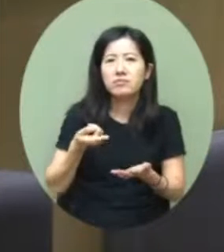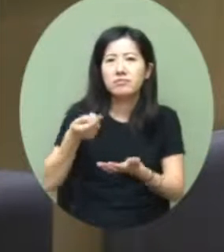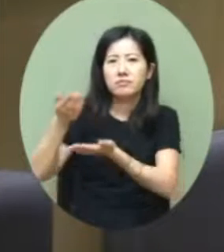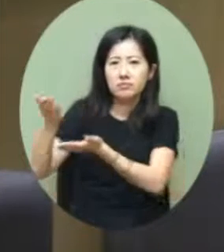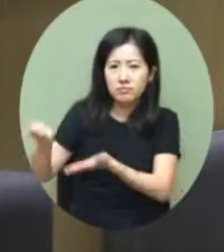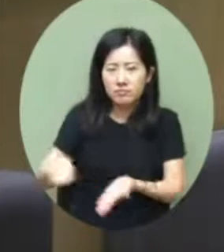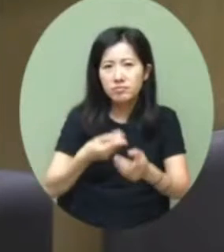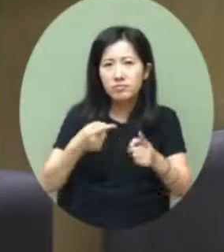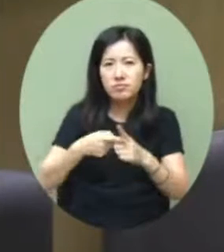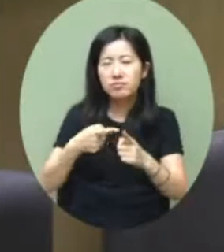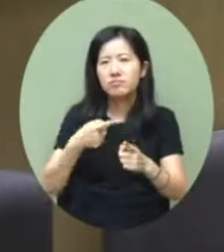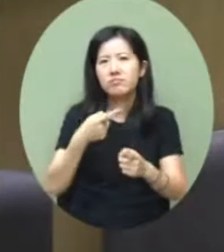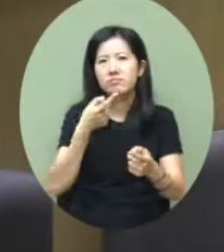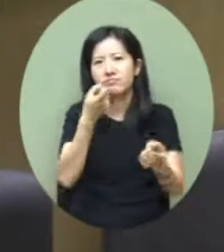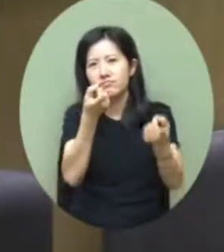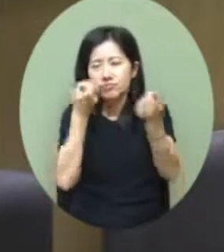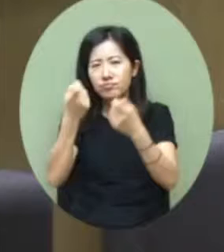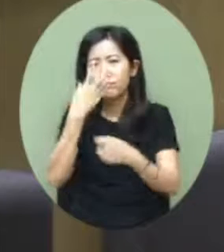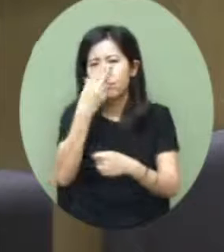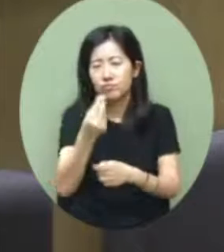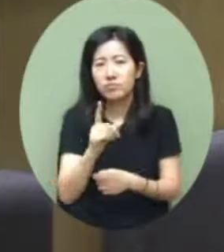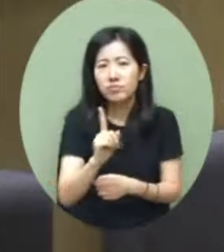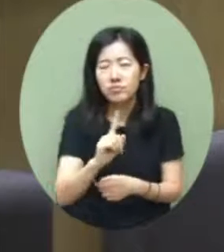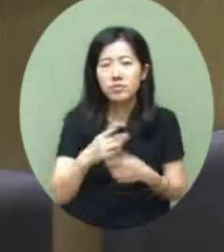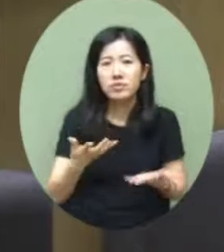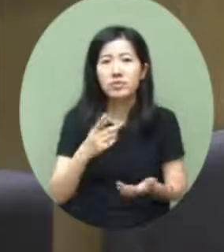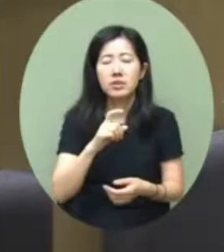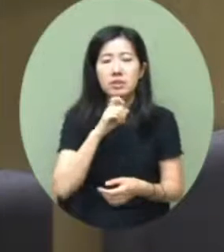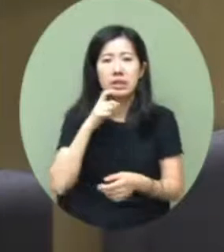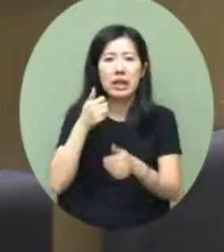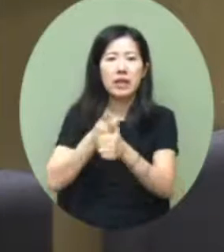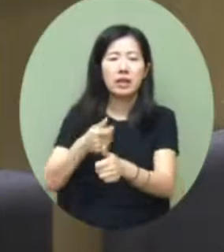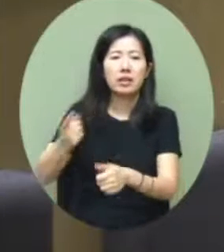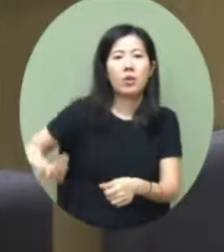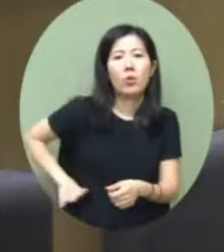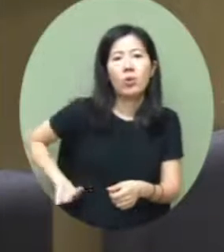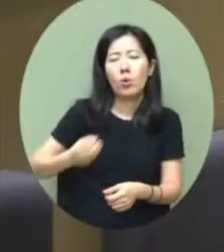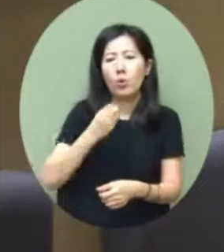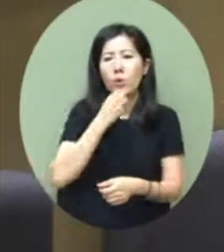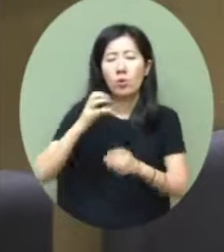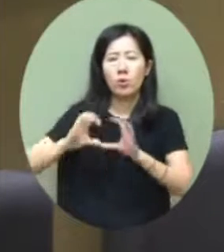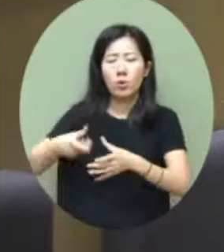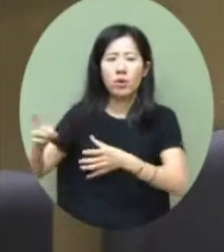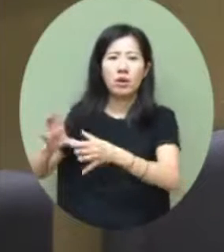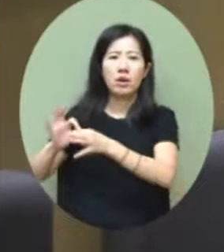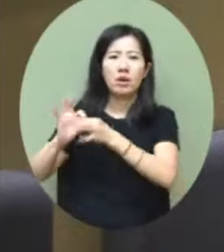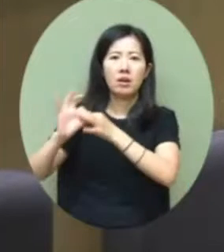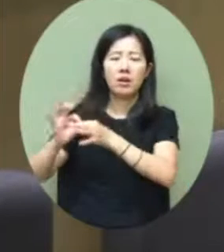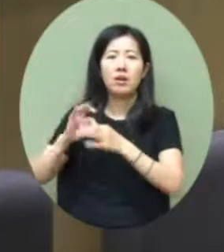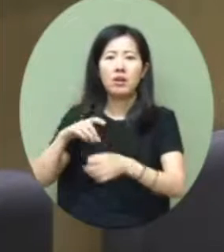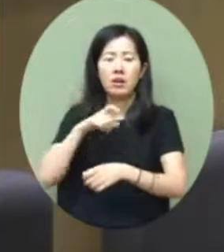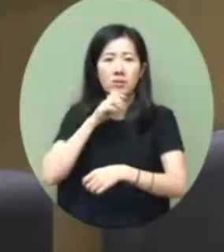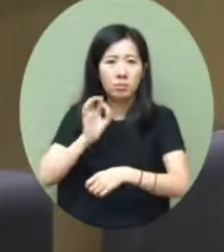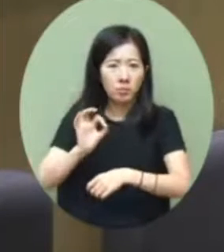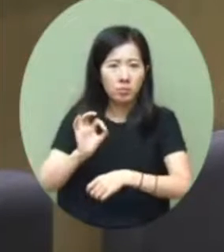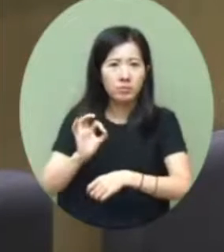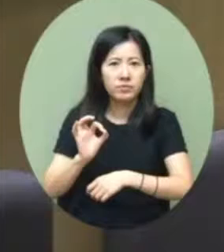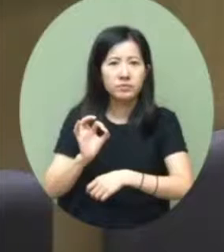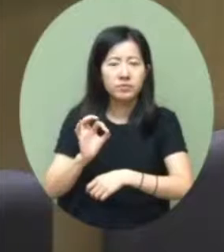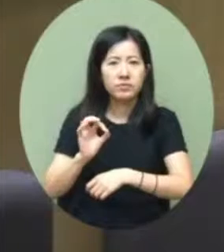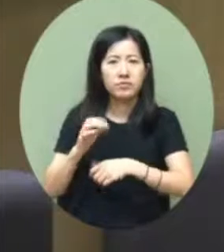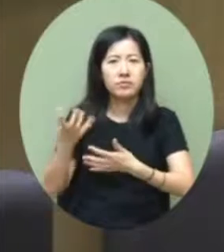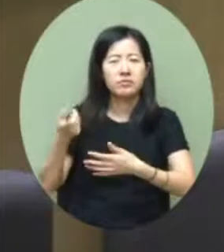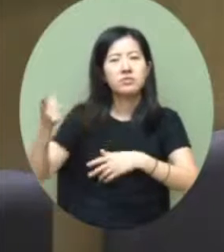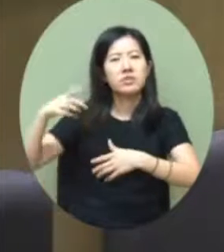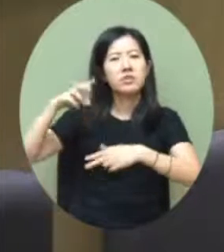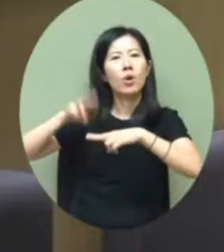Guangdong over flood situations across the border? And what will Hong Kong do to guard against a once-in-a-century rainstorm if heavy